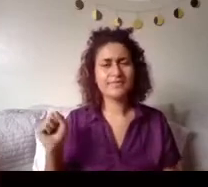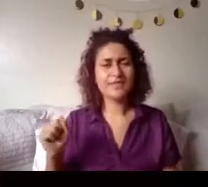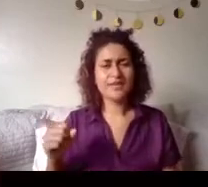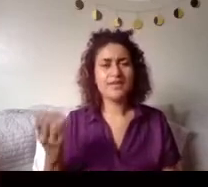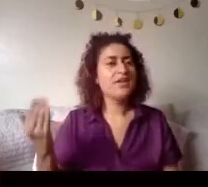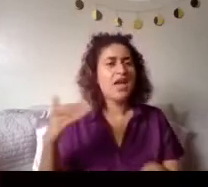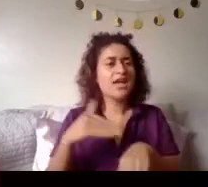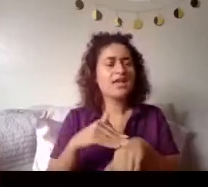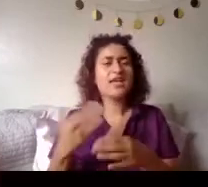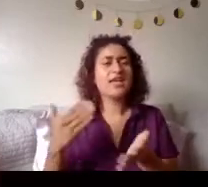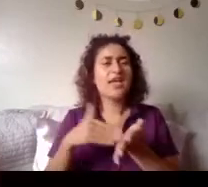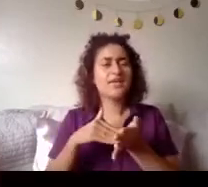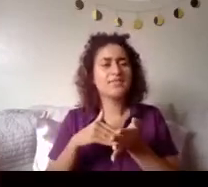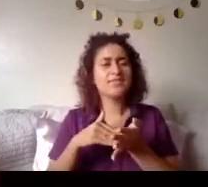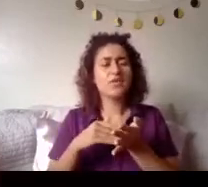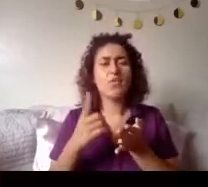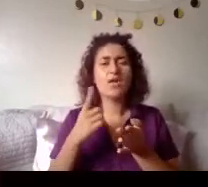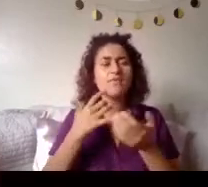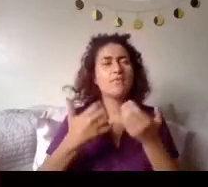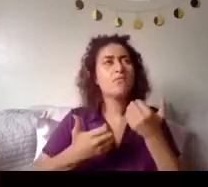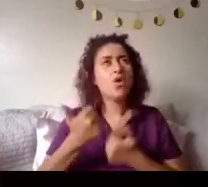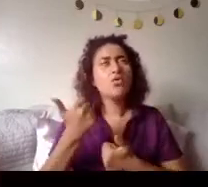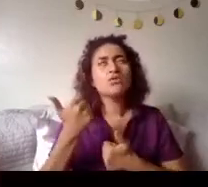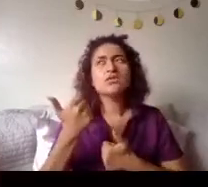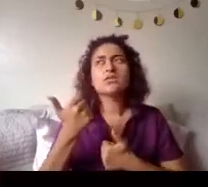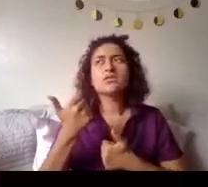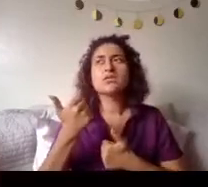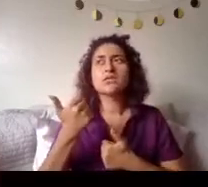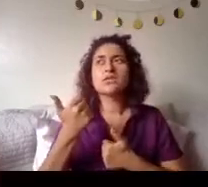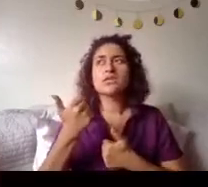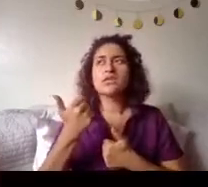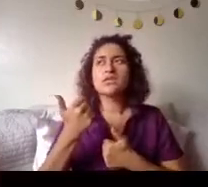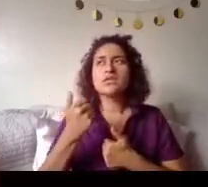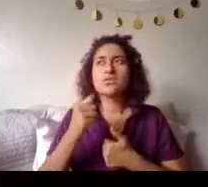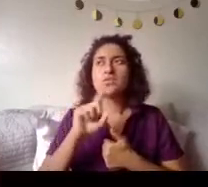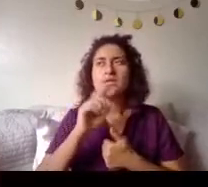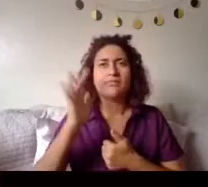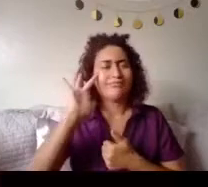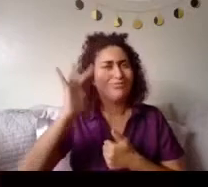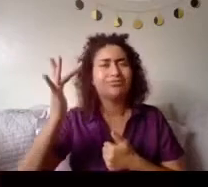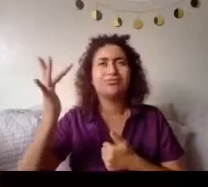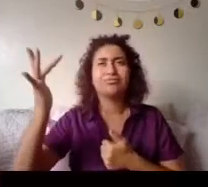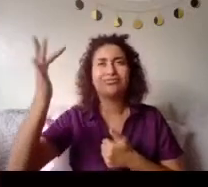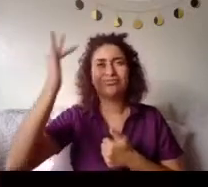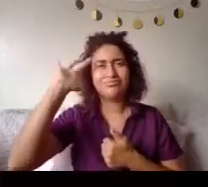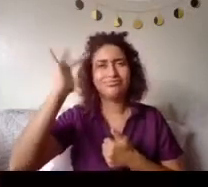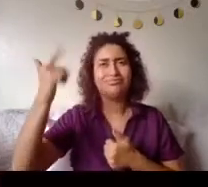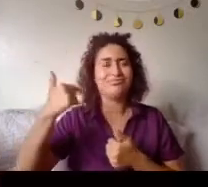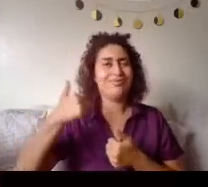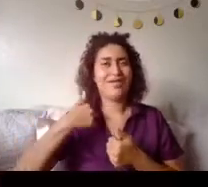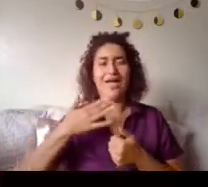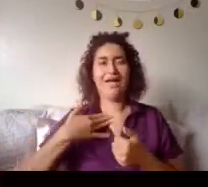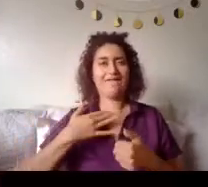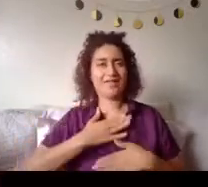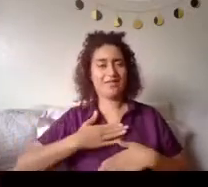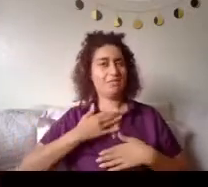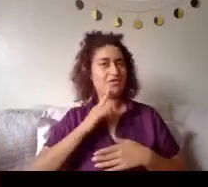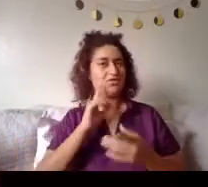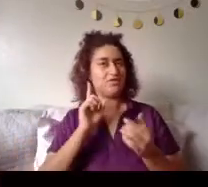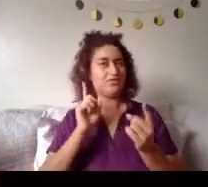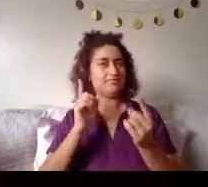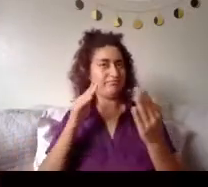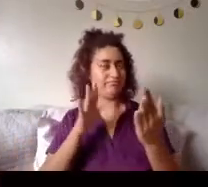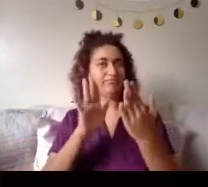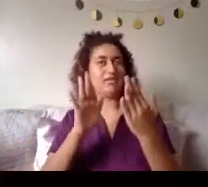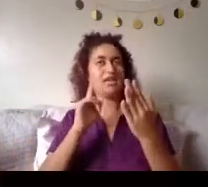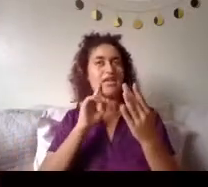one of the most uh, brilliant minds that I've had the pleasure of engaging with